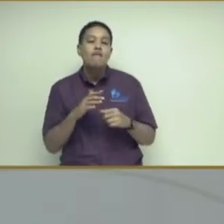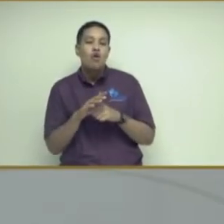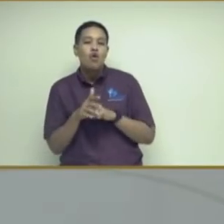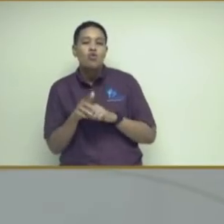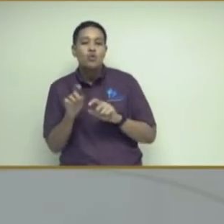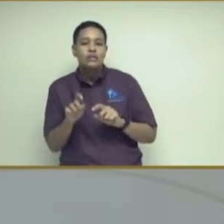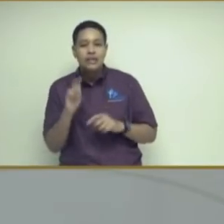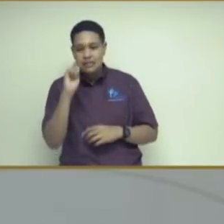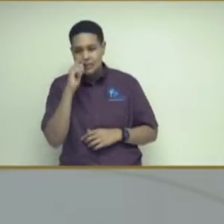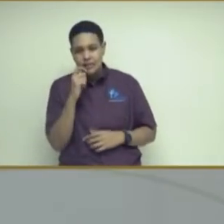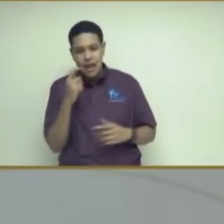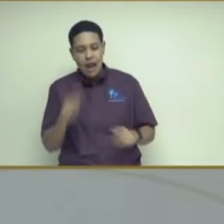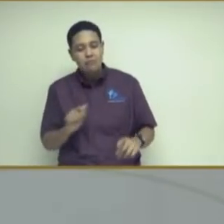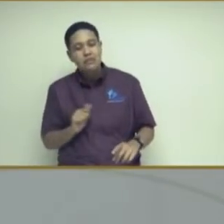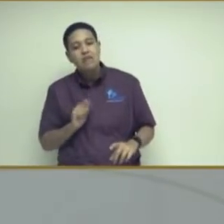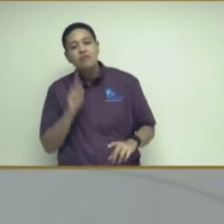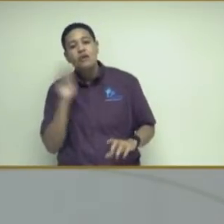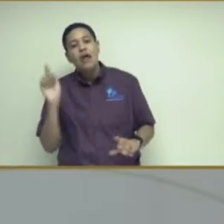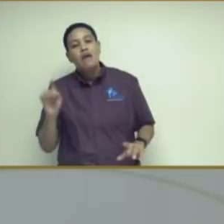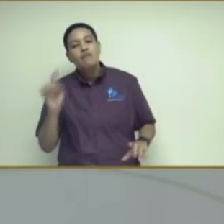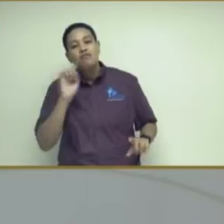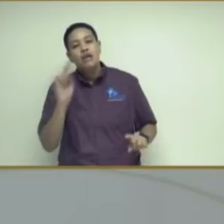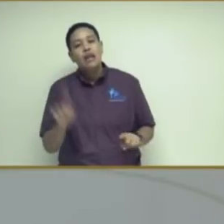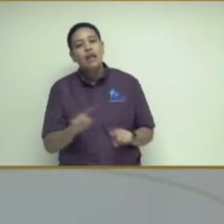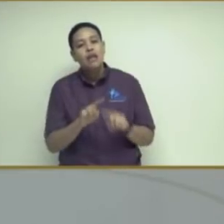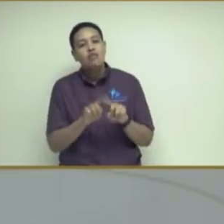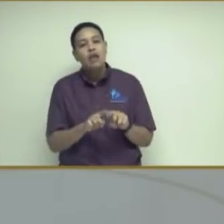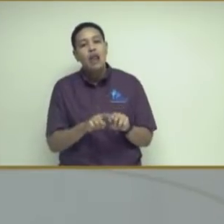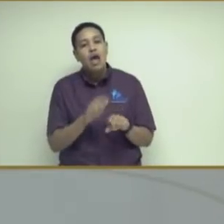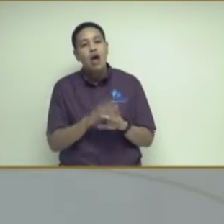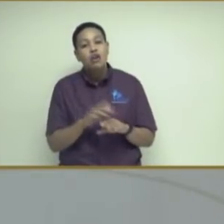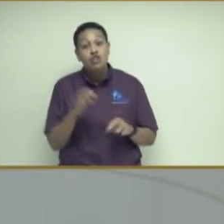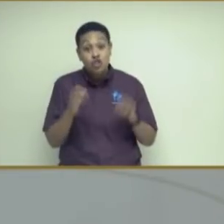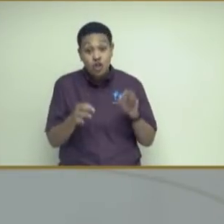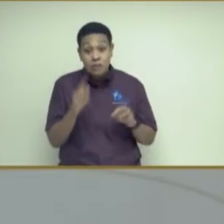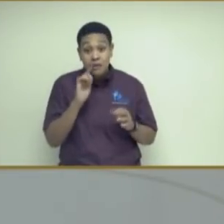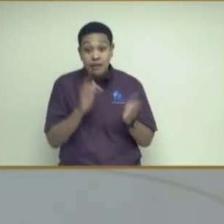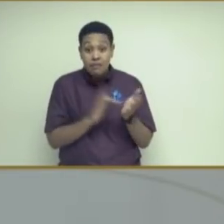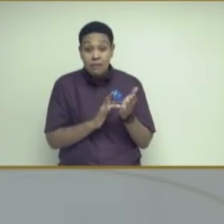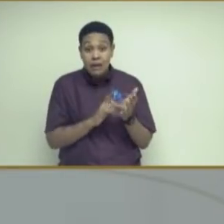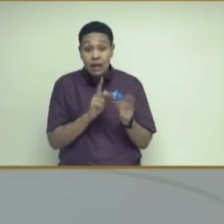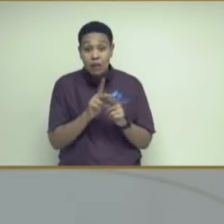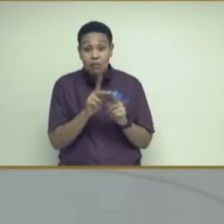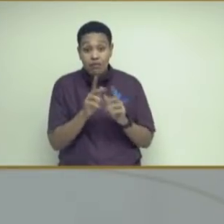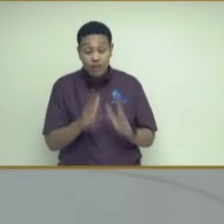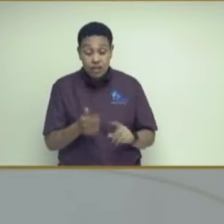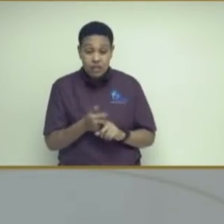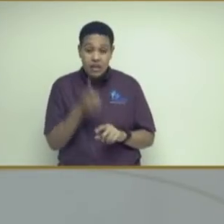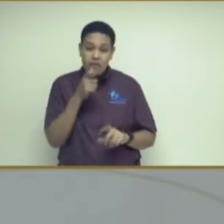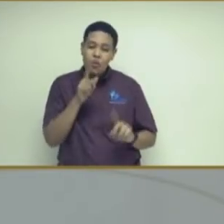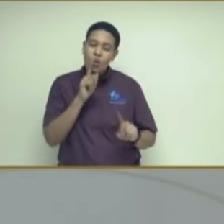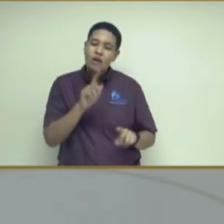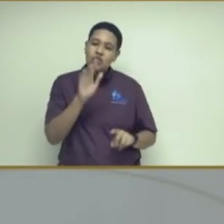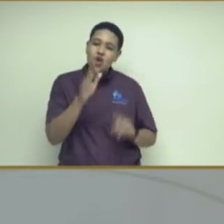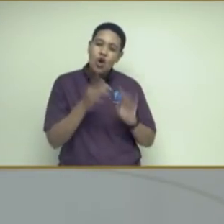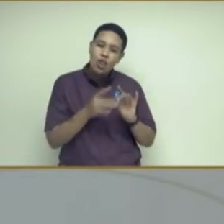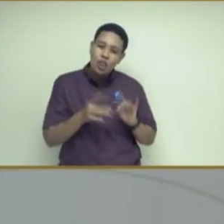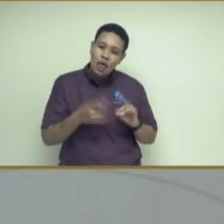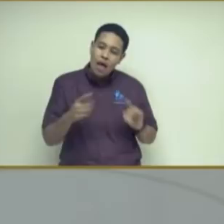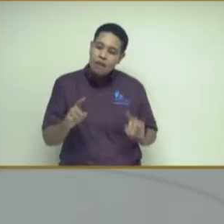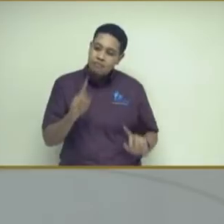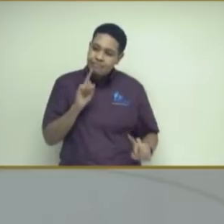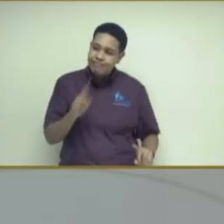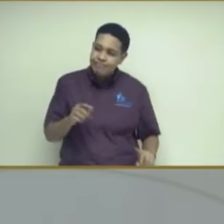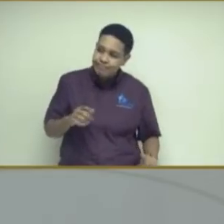test. But I would have to rely on the judgment of the medical professionals who answered your call.